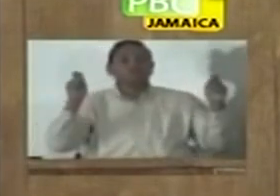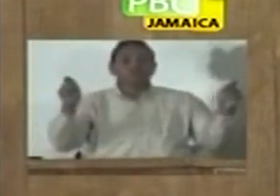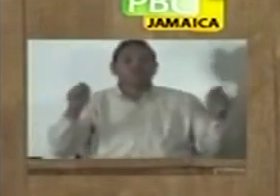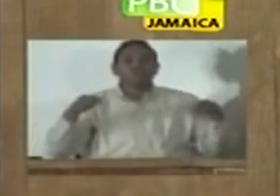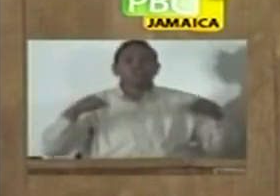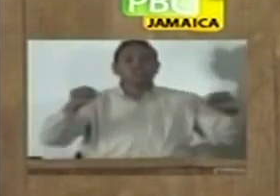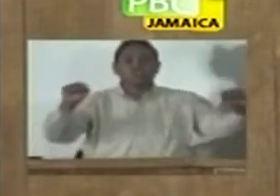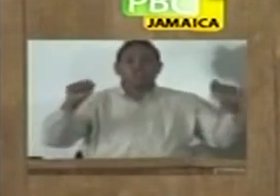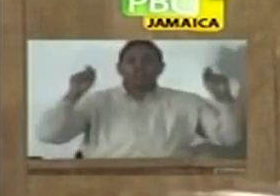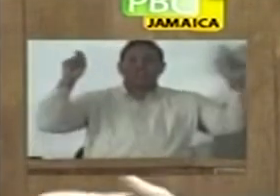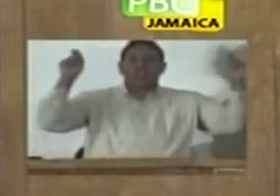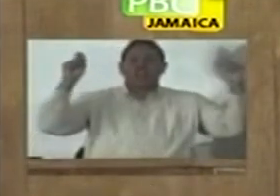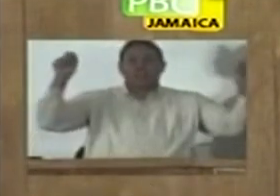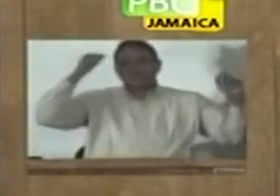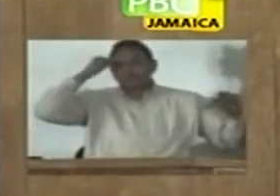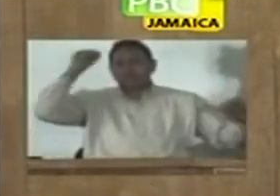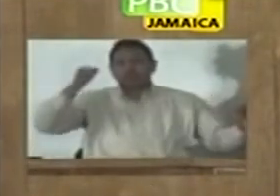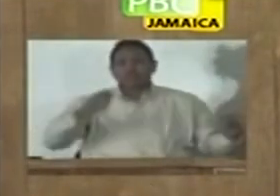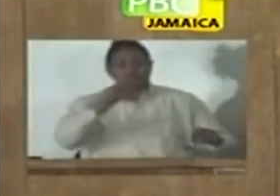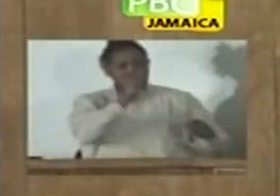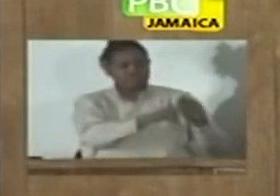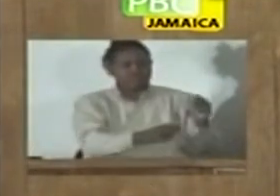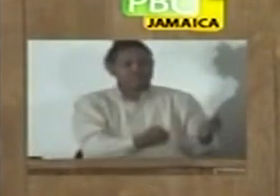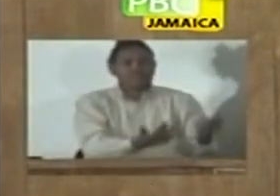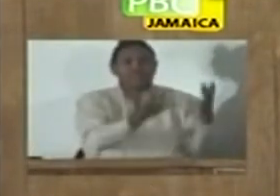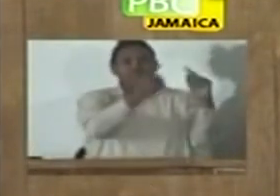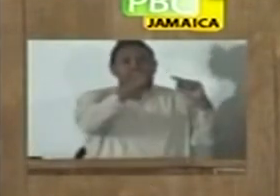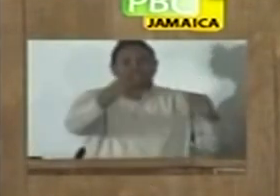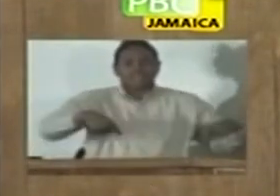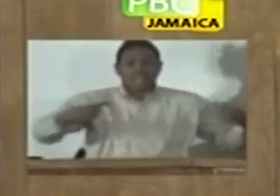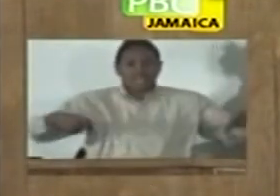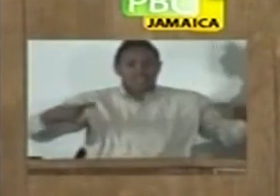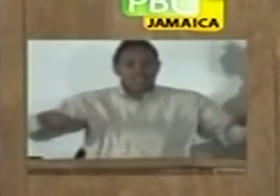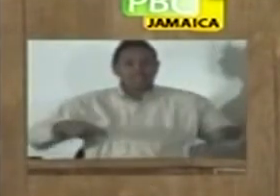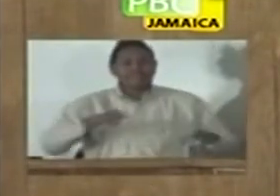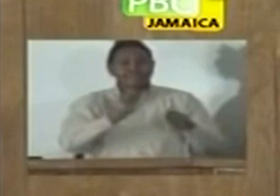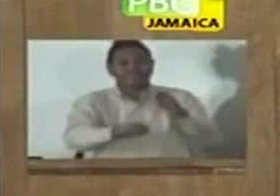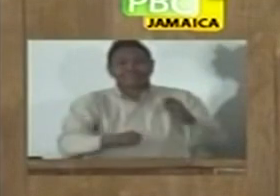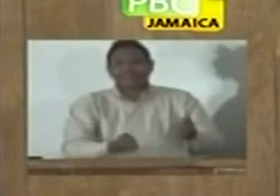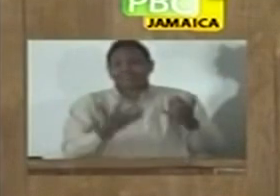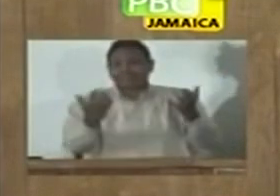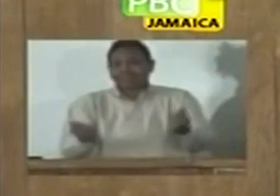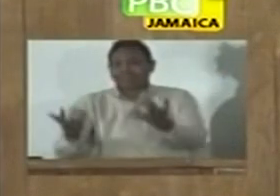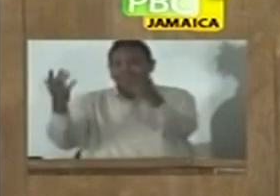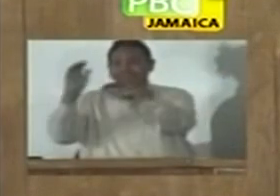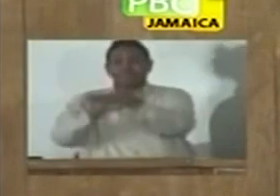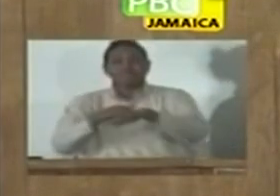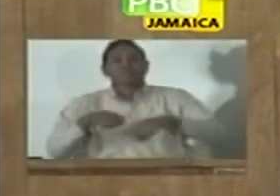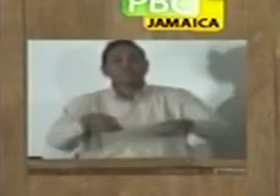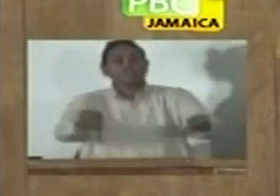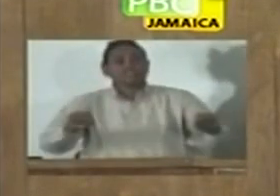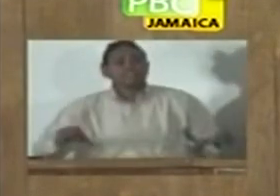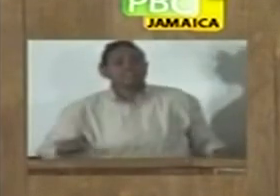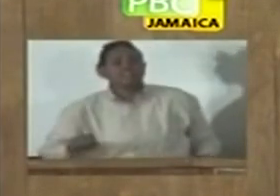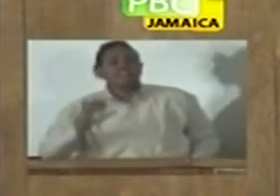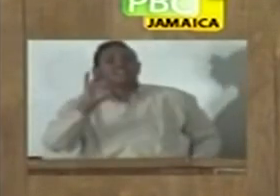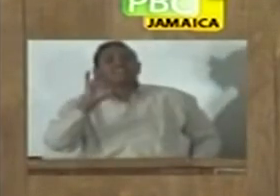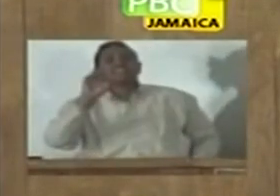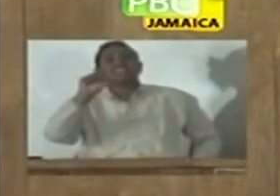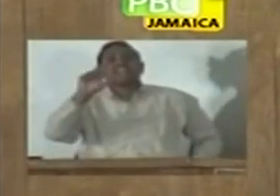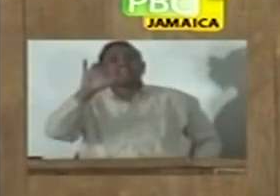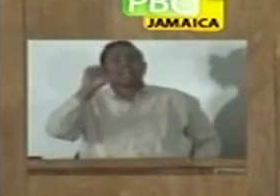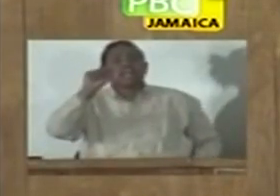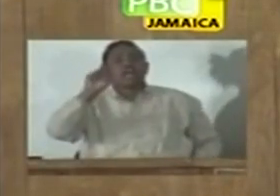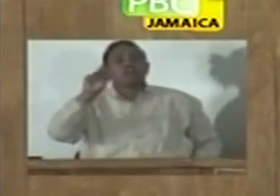protest, burning tires in the street, burning tires in the street. Fidel Castro was to come